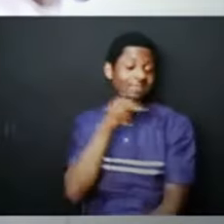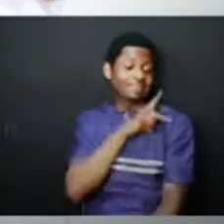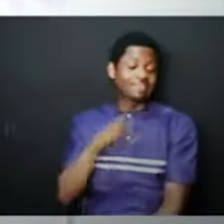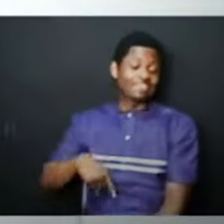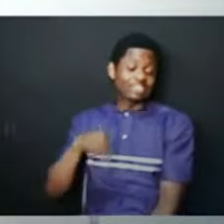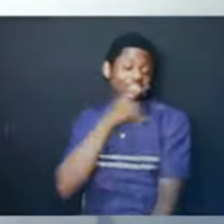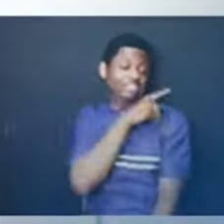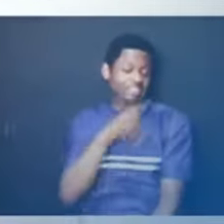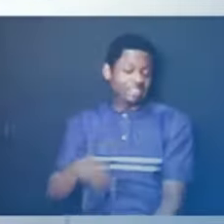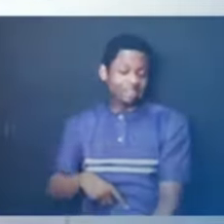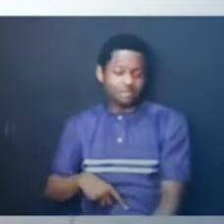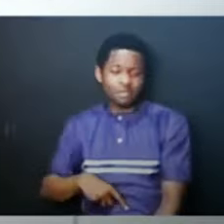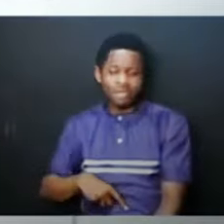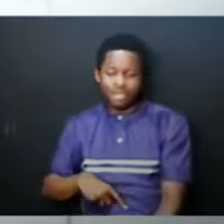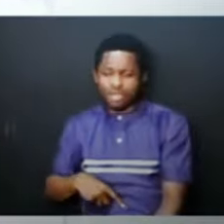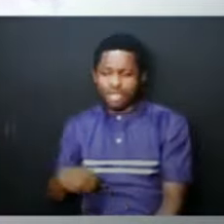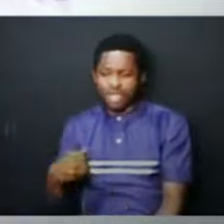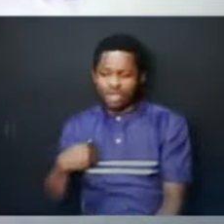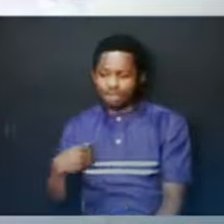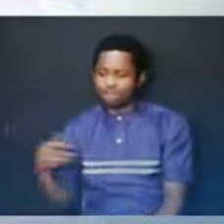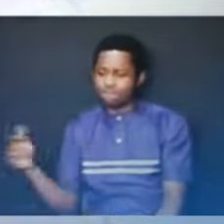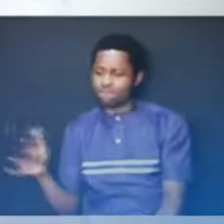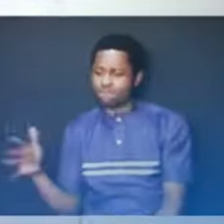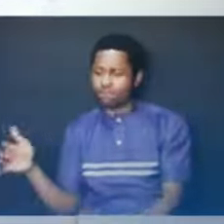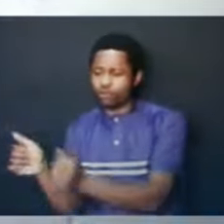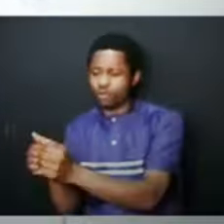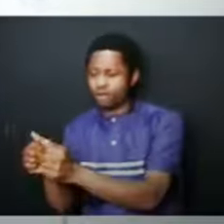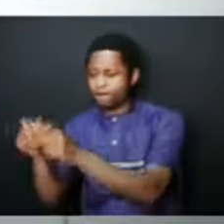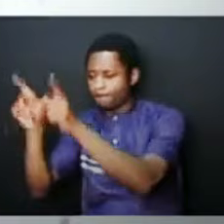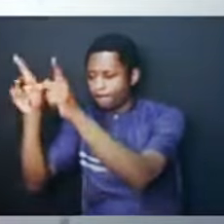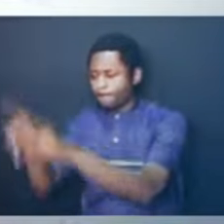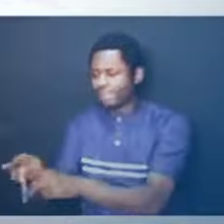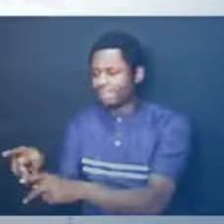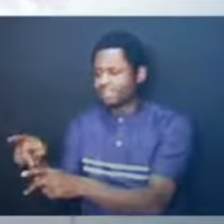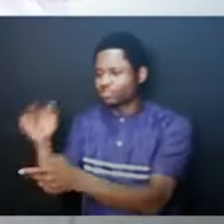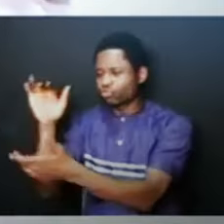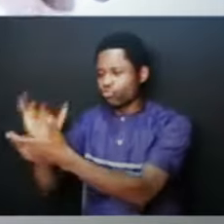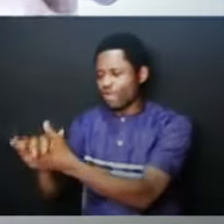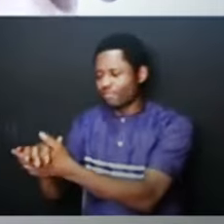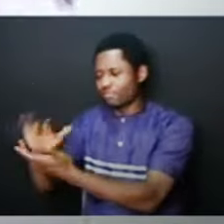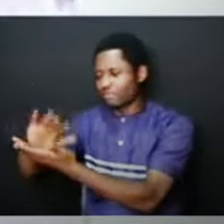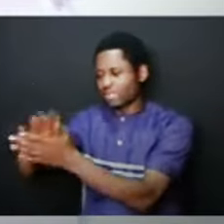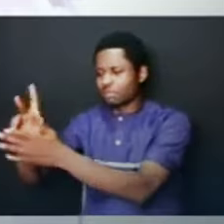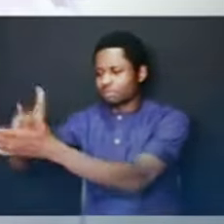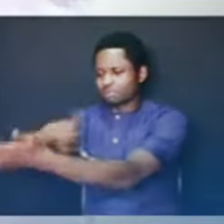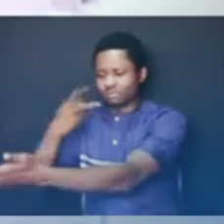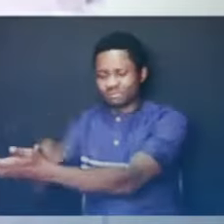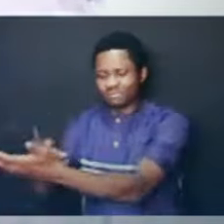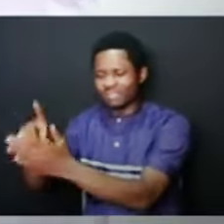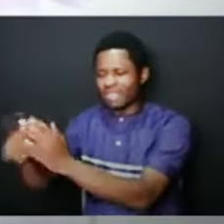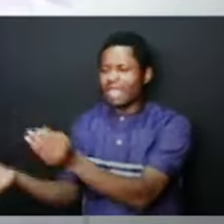wife. And then subsequently killed the husband. And then